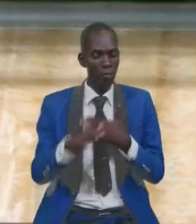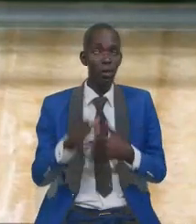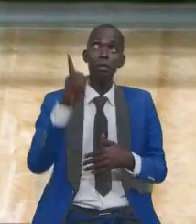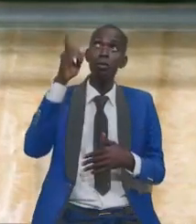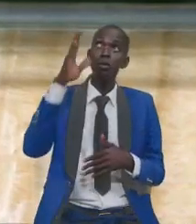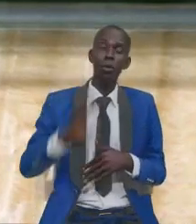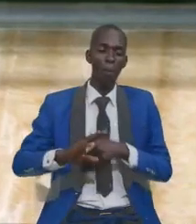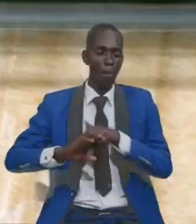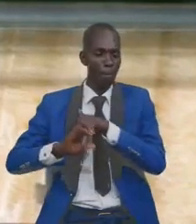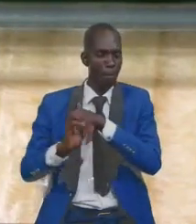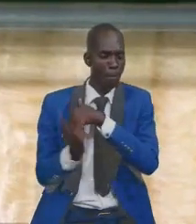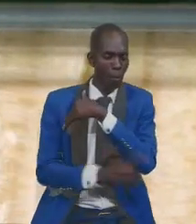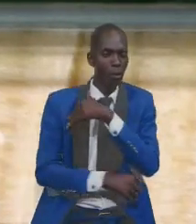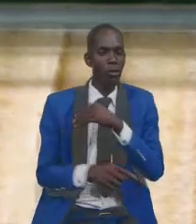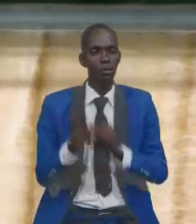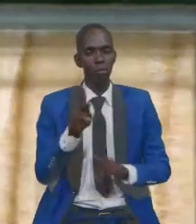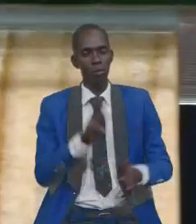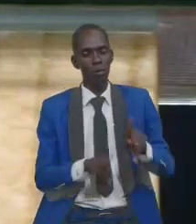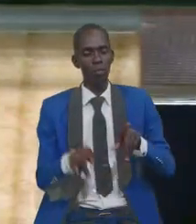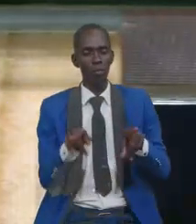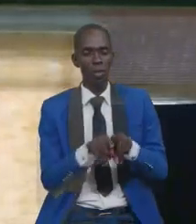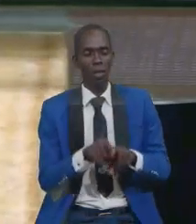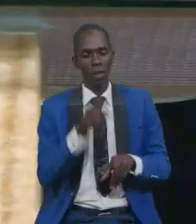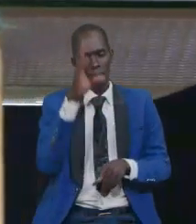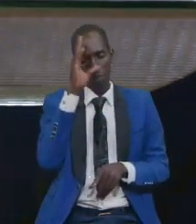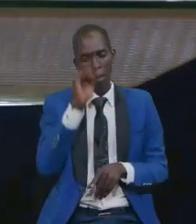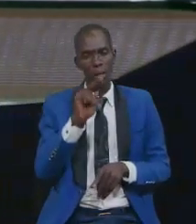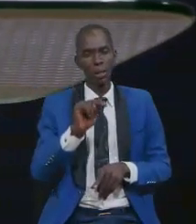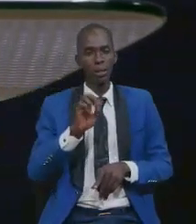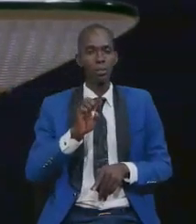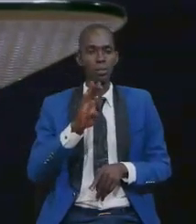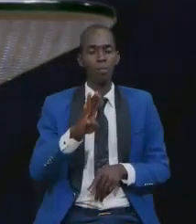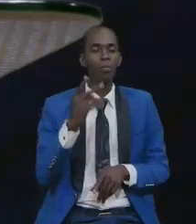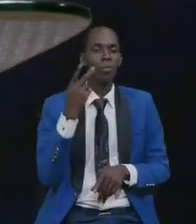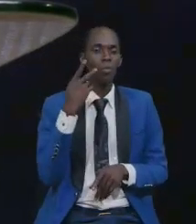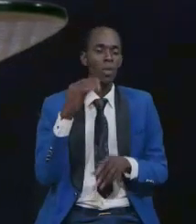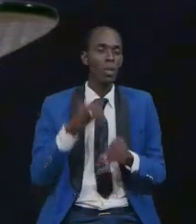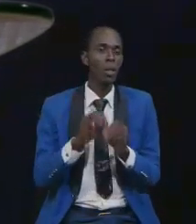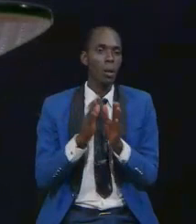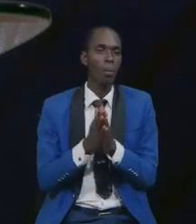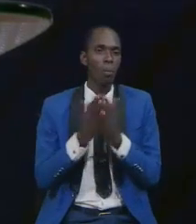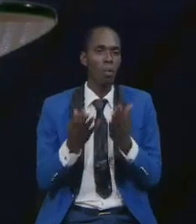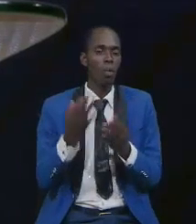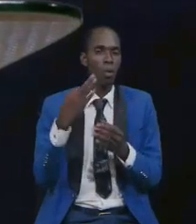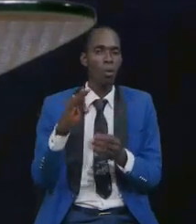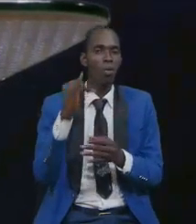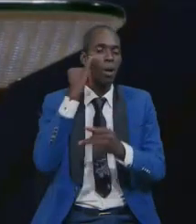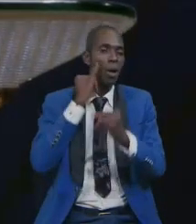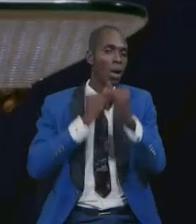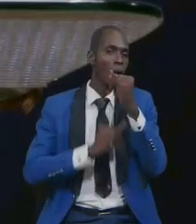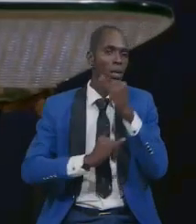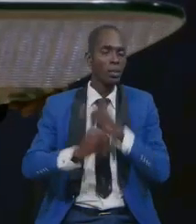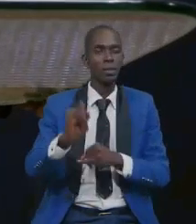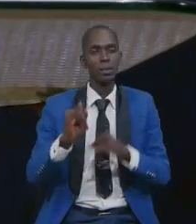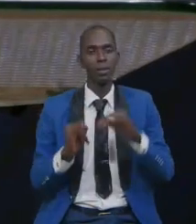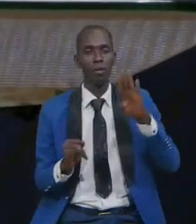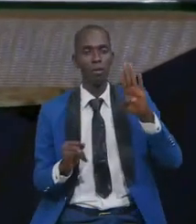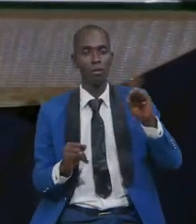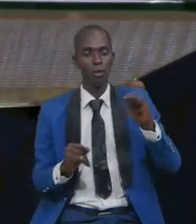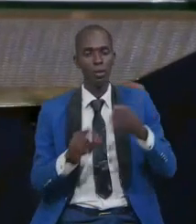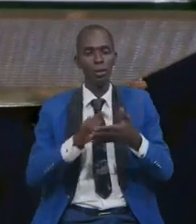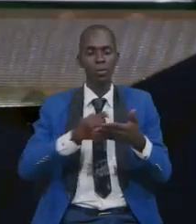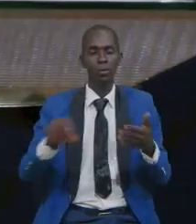such personalities. We're looking at Isaiah chapter 14, verse 12. Isaiah chapter 14, verse